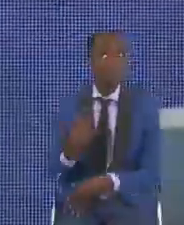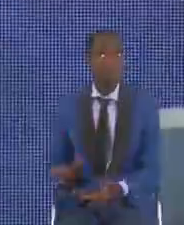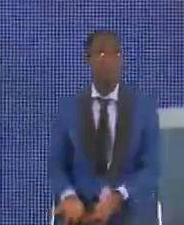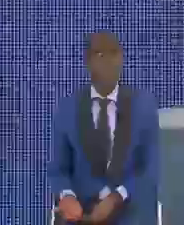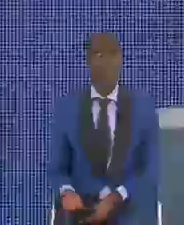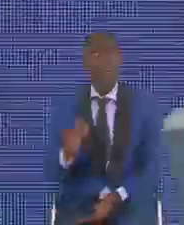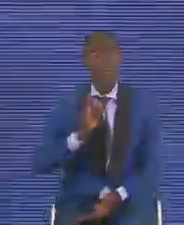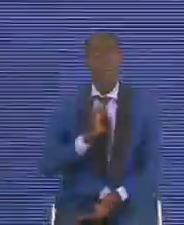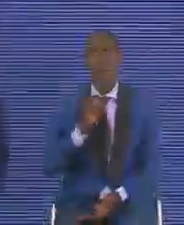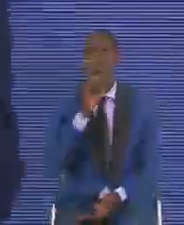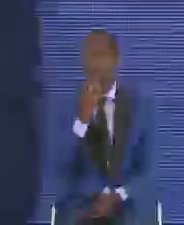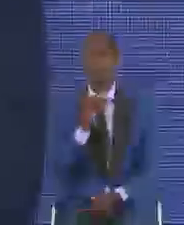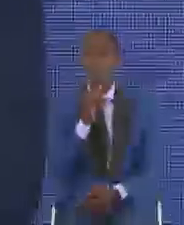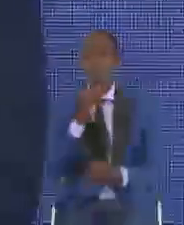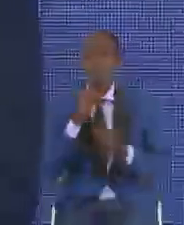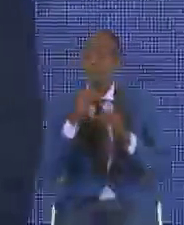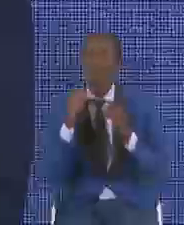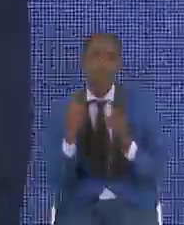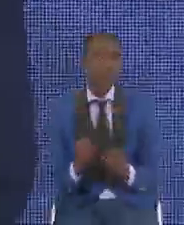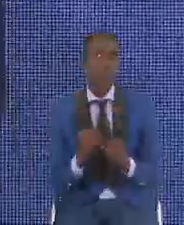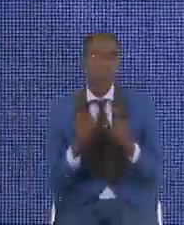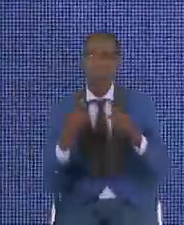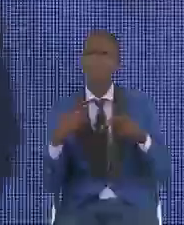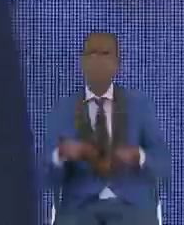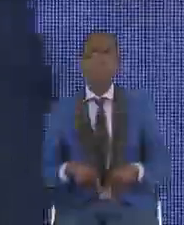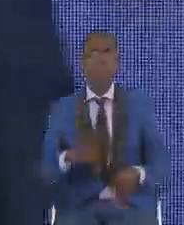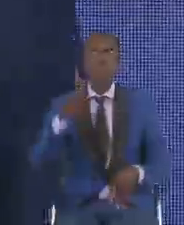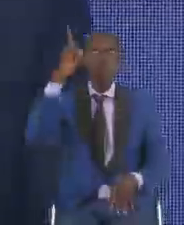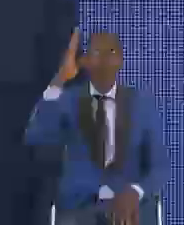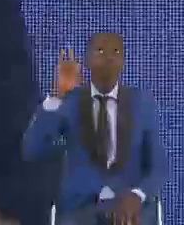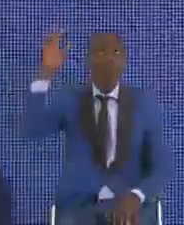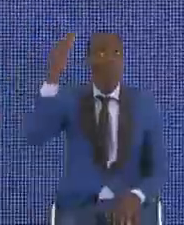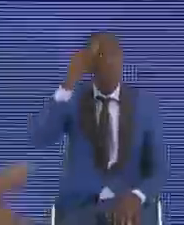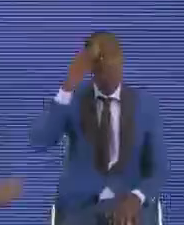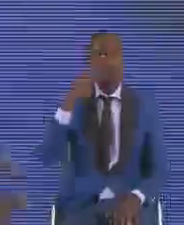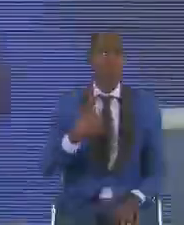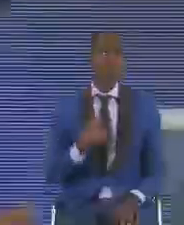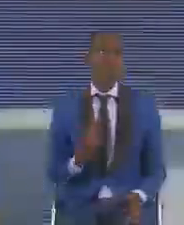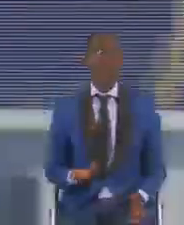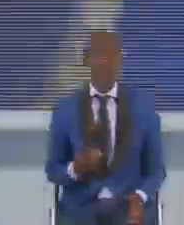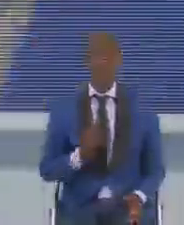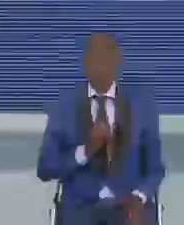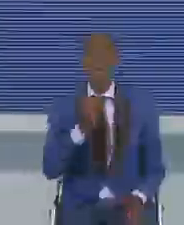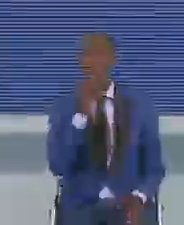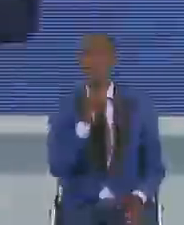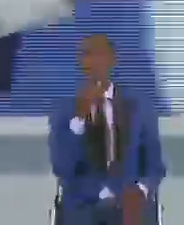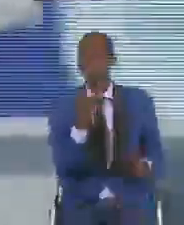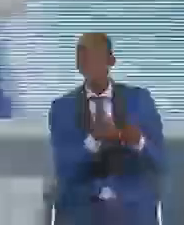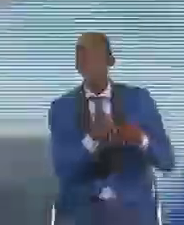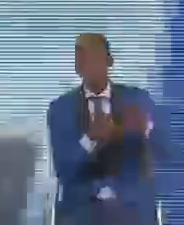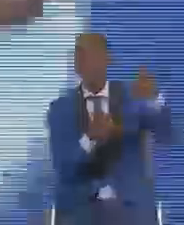am not a very strong person. God, you know me. I am not like